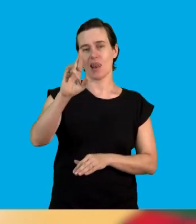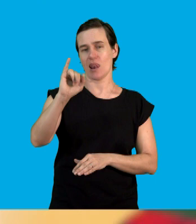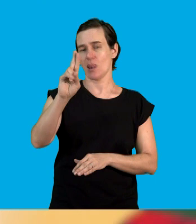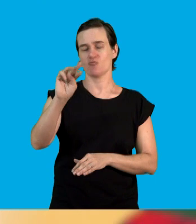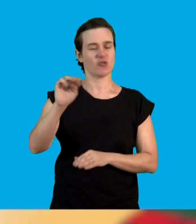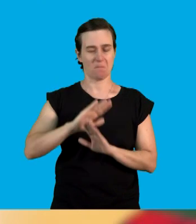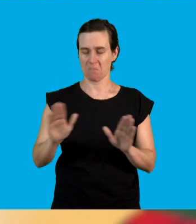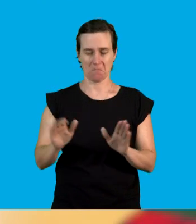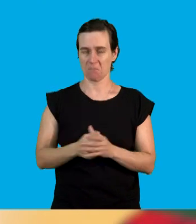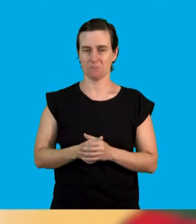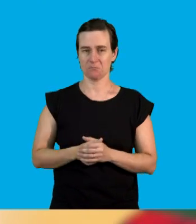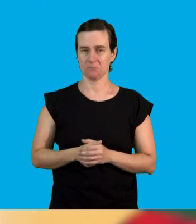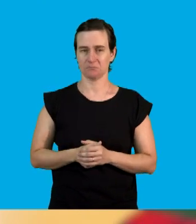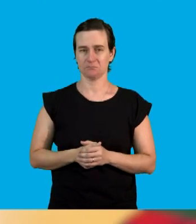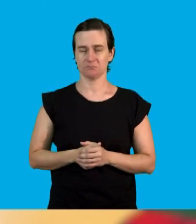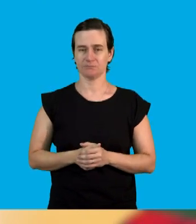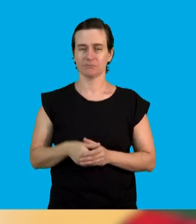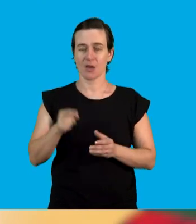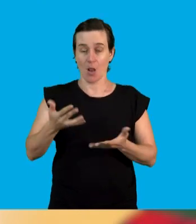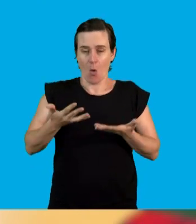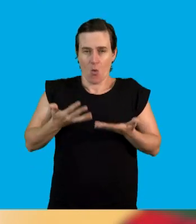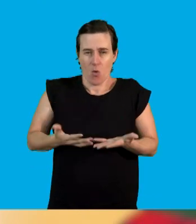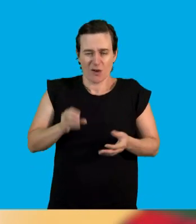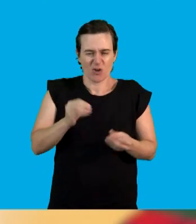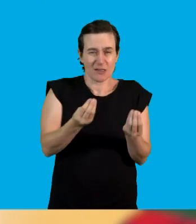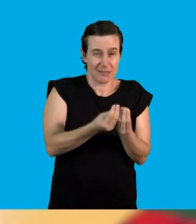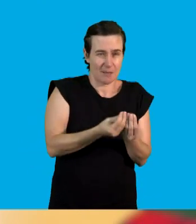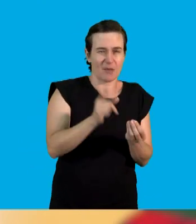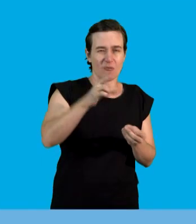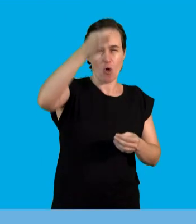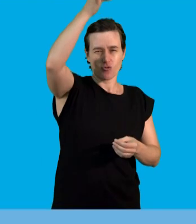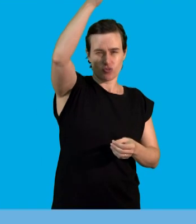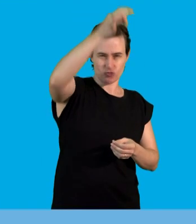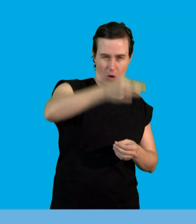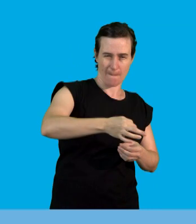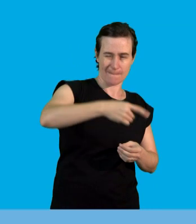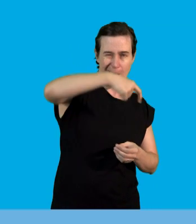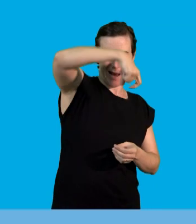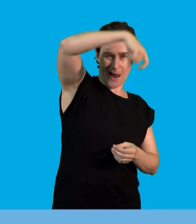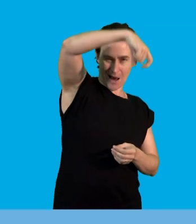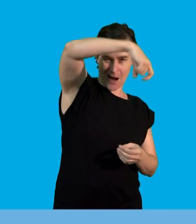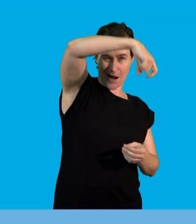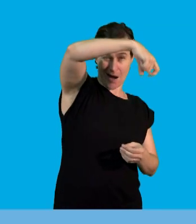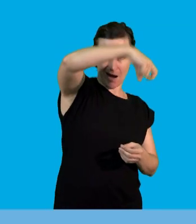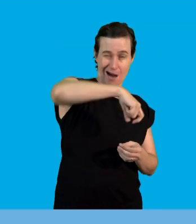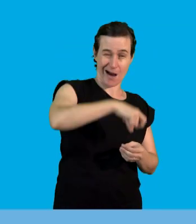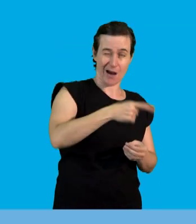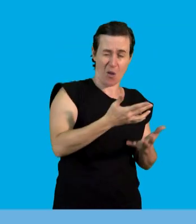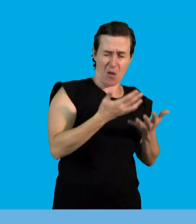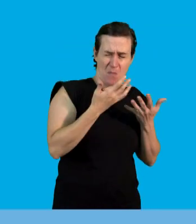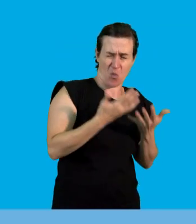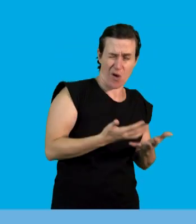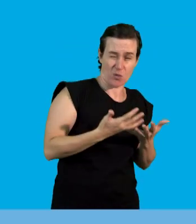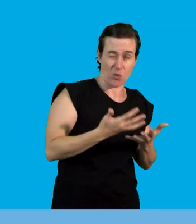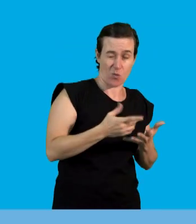equilibrium. Now, the weight on an object hanging from a rope a moment before the rope breaks is